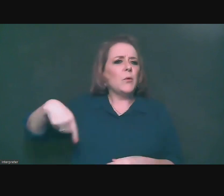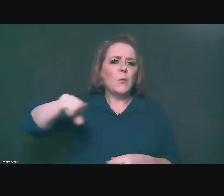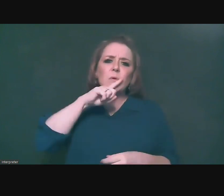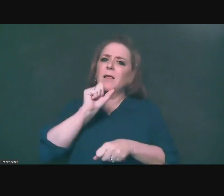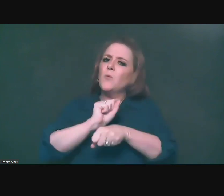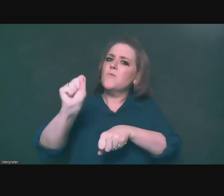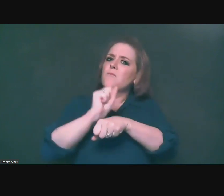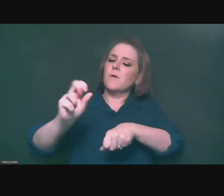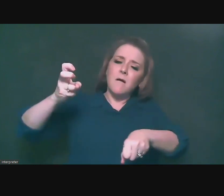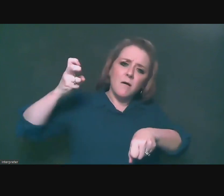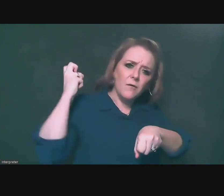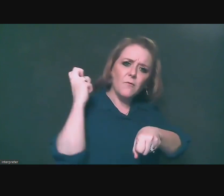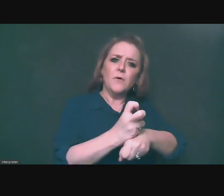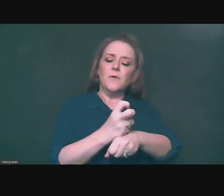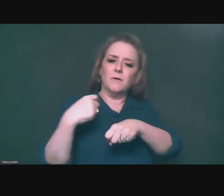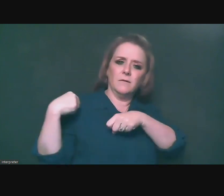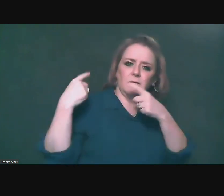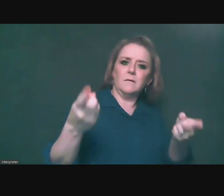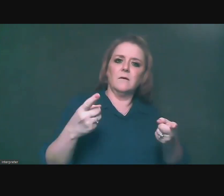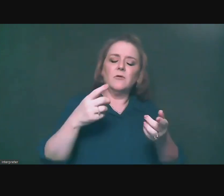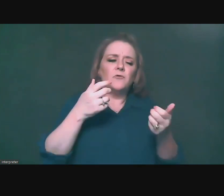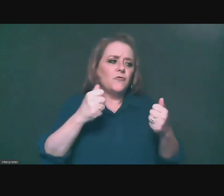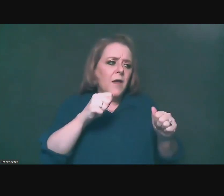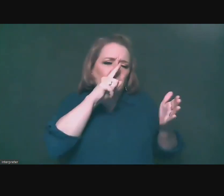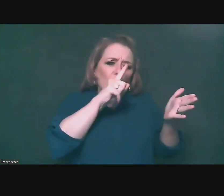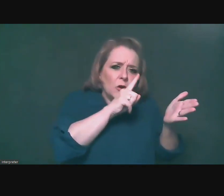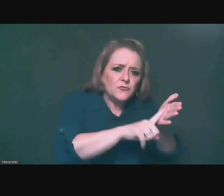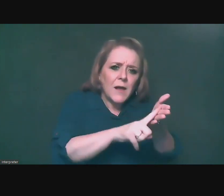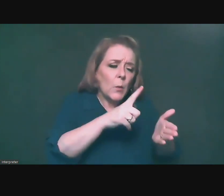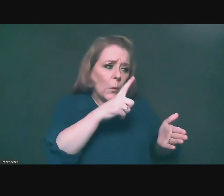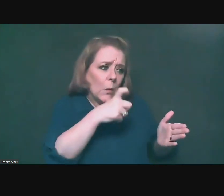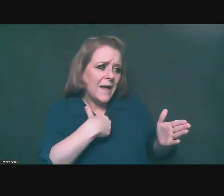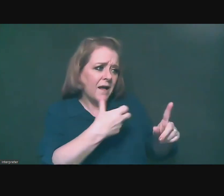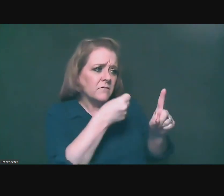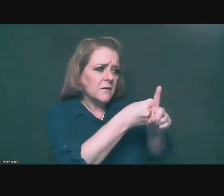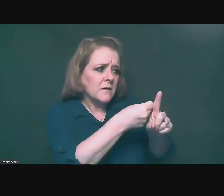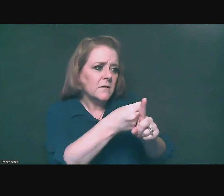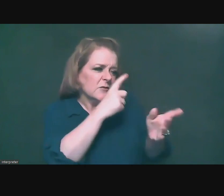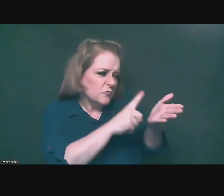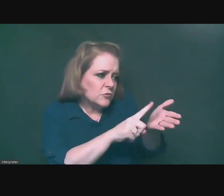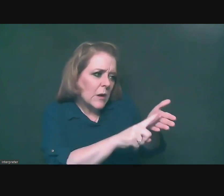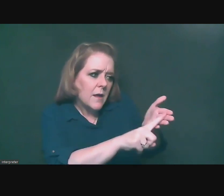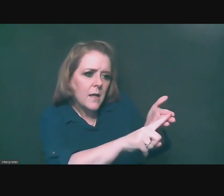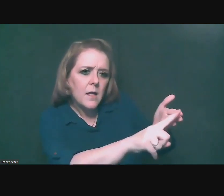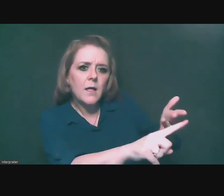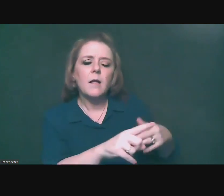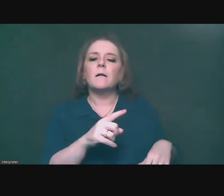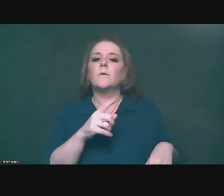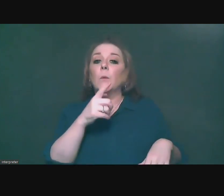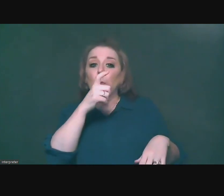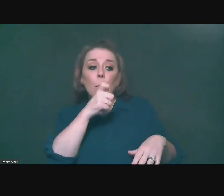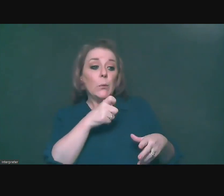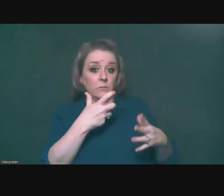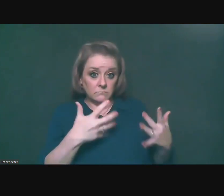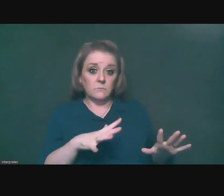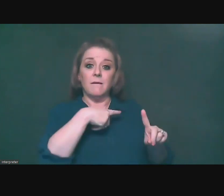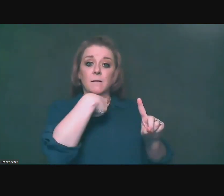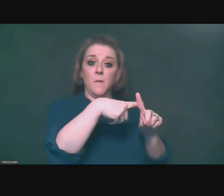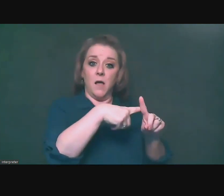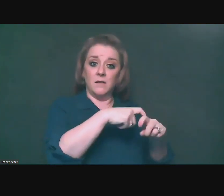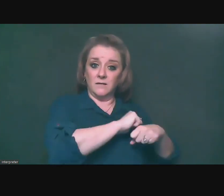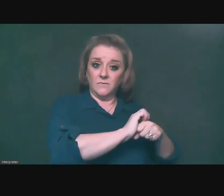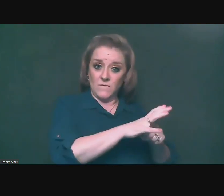in helping to track this virus, to work with those who are infected, to keep us